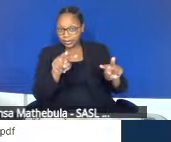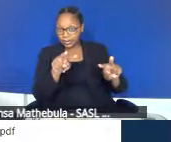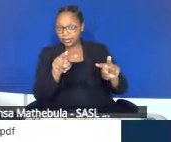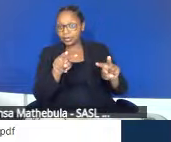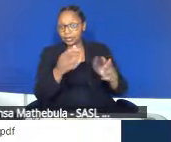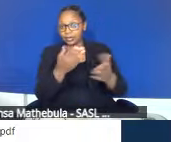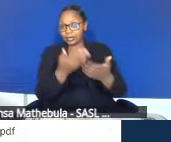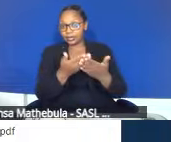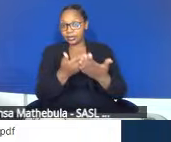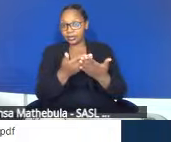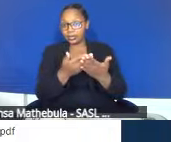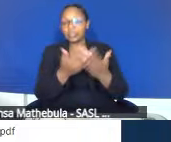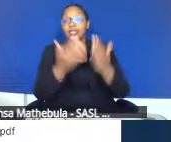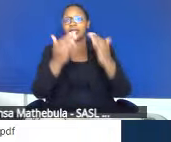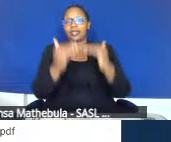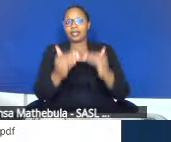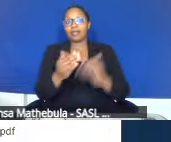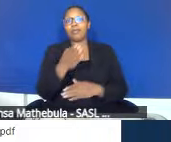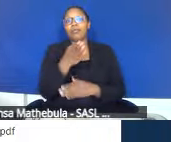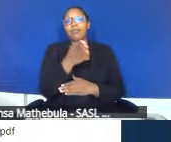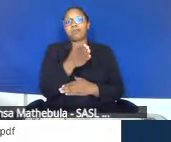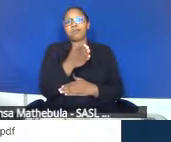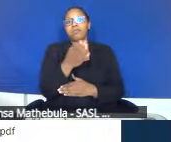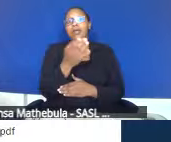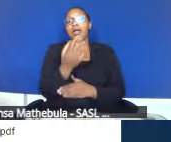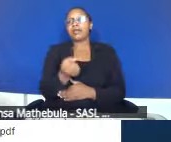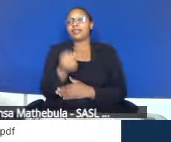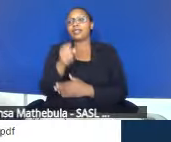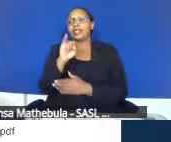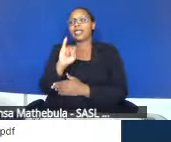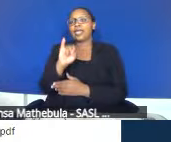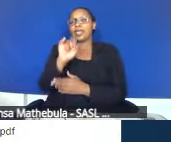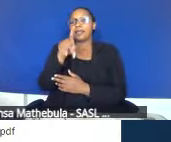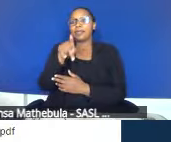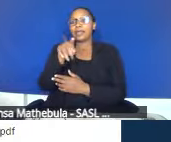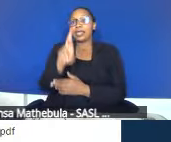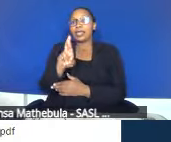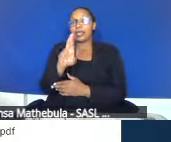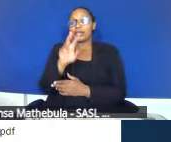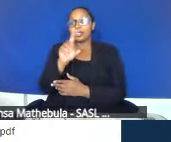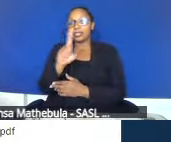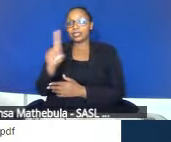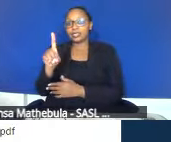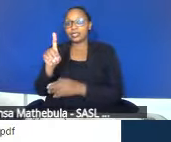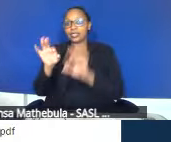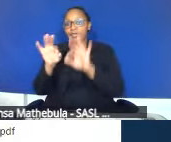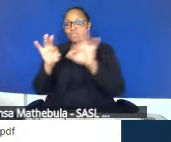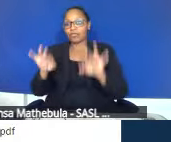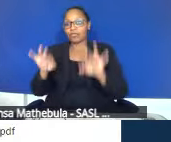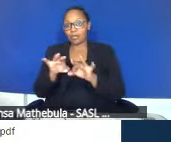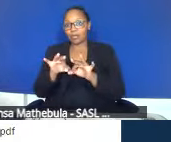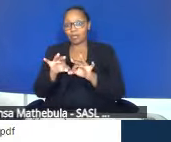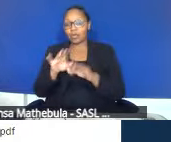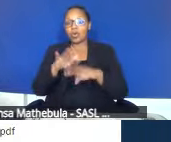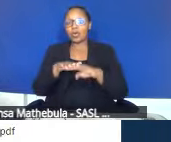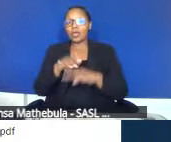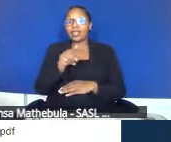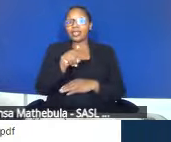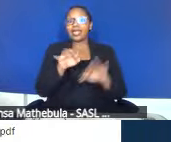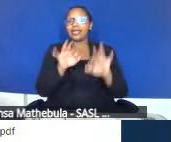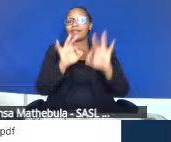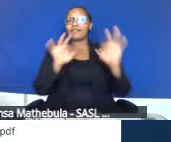Then there is the ITRDD form. Now on the ITRDD form, you